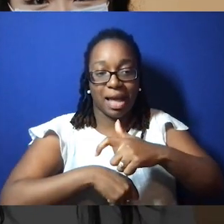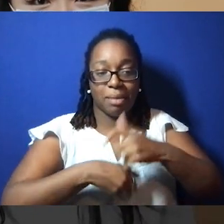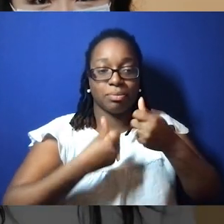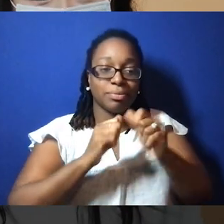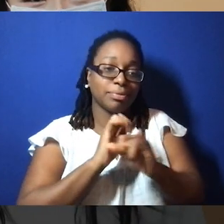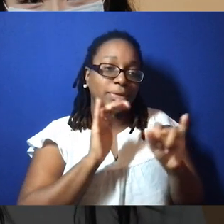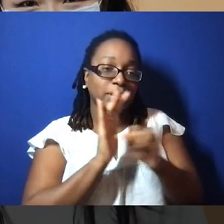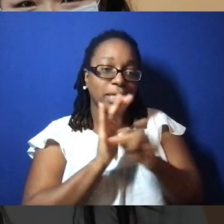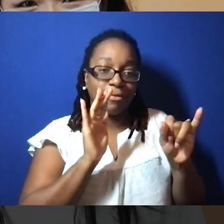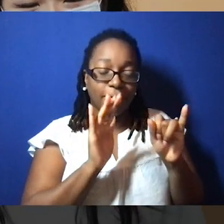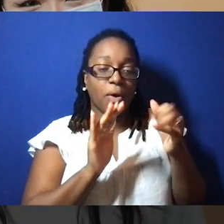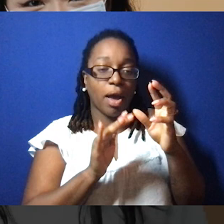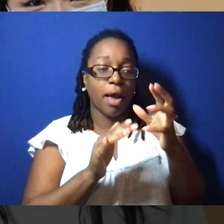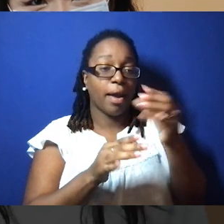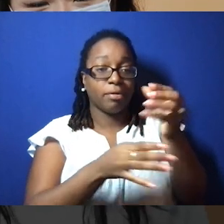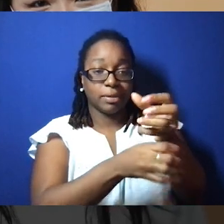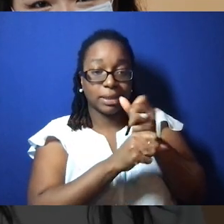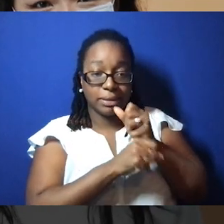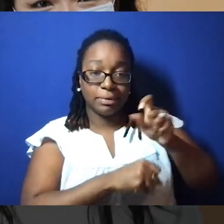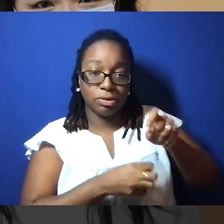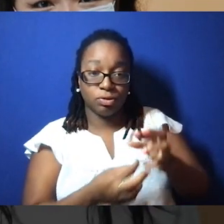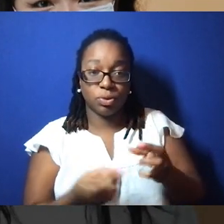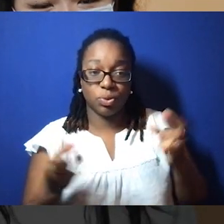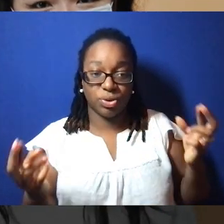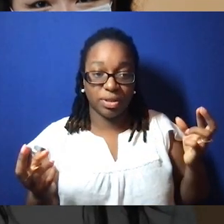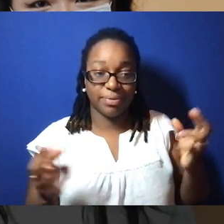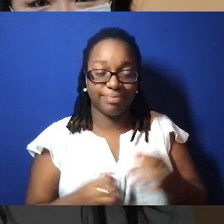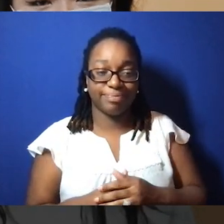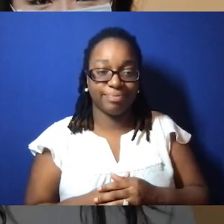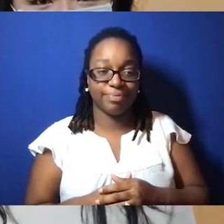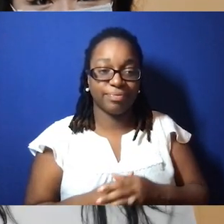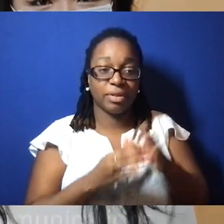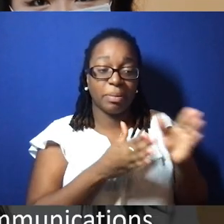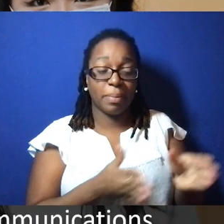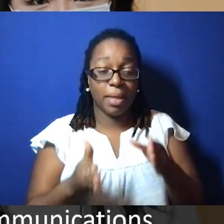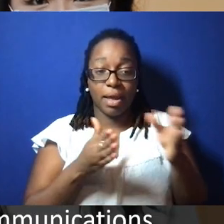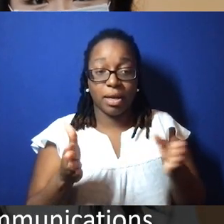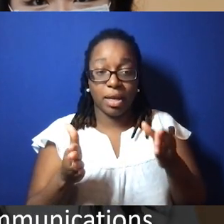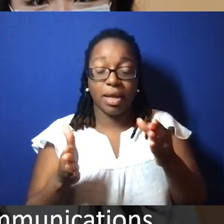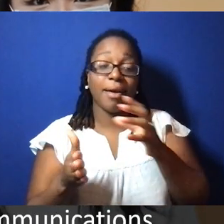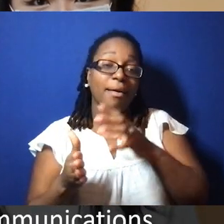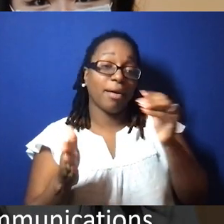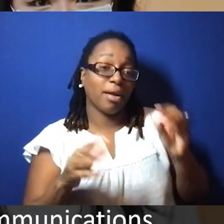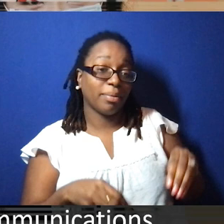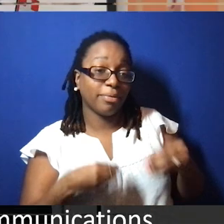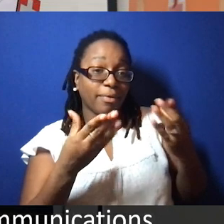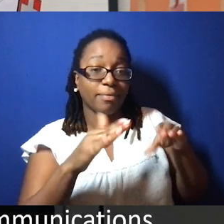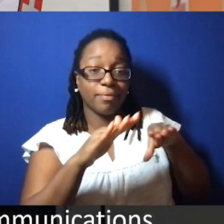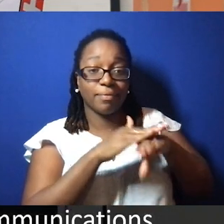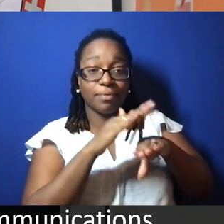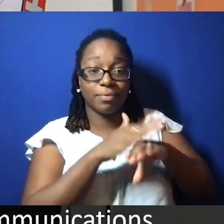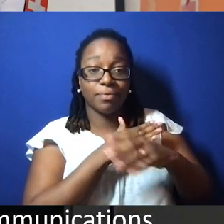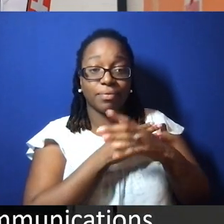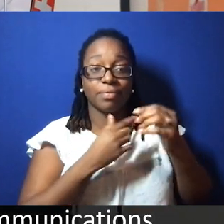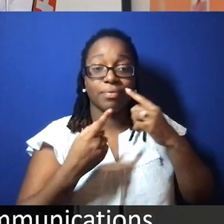enough time to identify and obtain the necessary resources. Planning for and